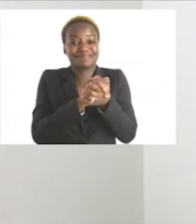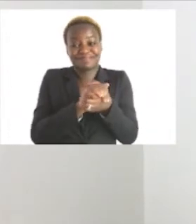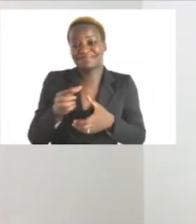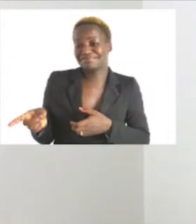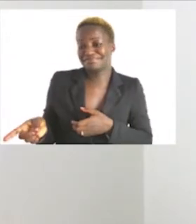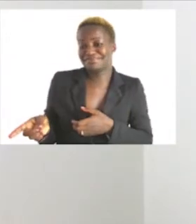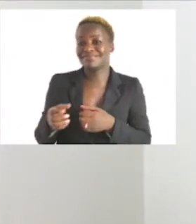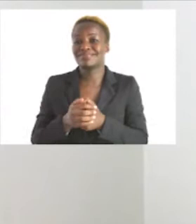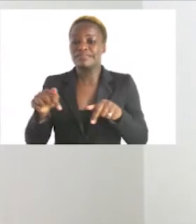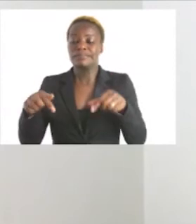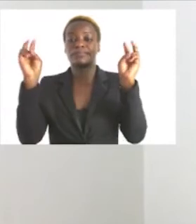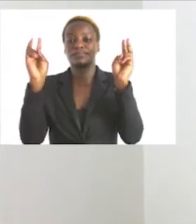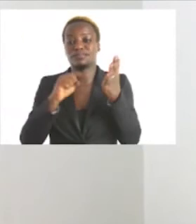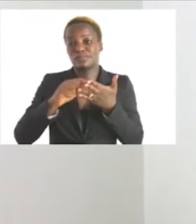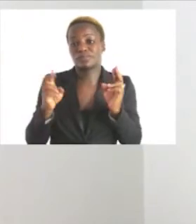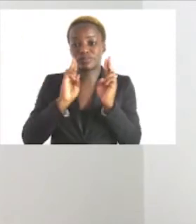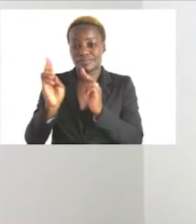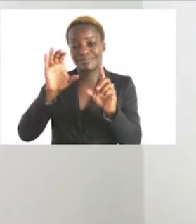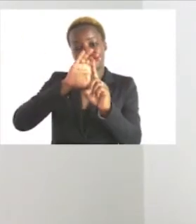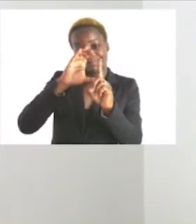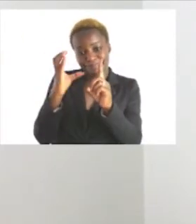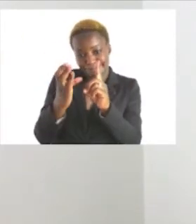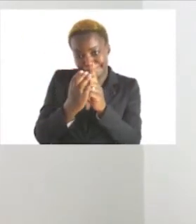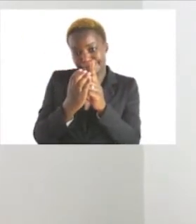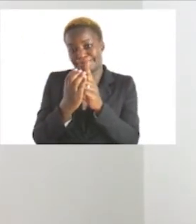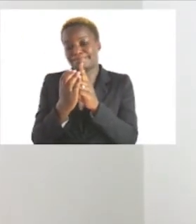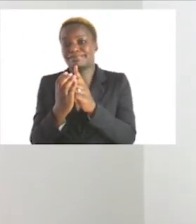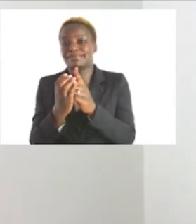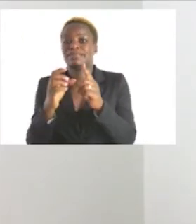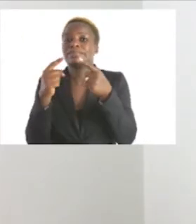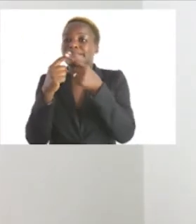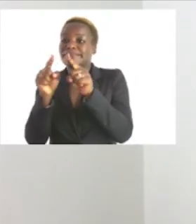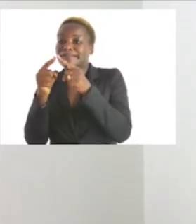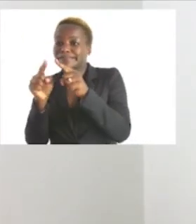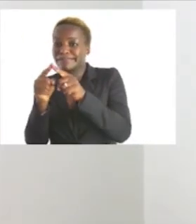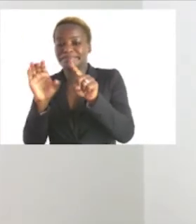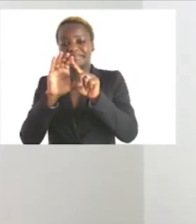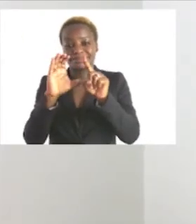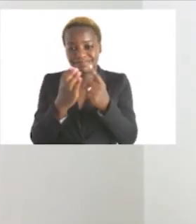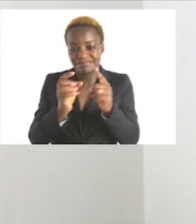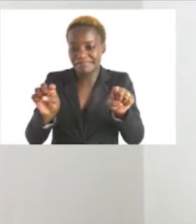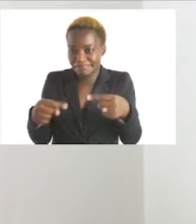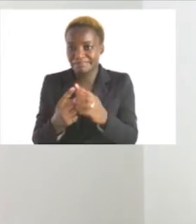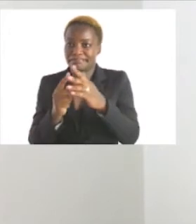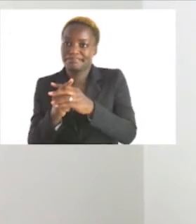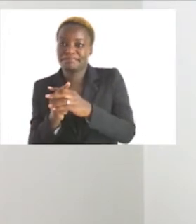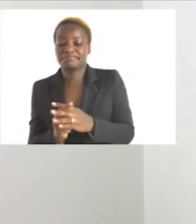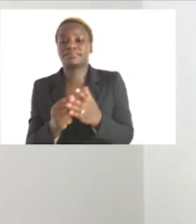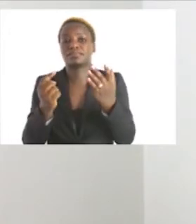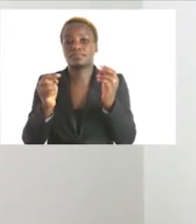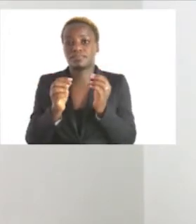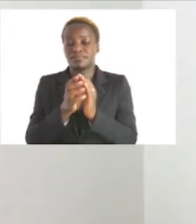me. This week we'll talk about, this week's theme, will be culture and cultural events. But before we